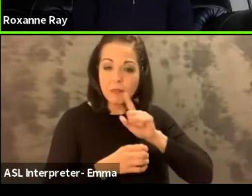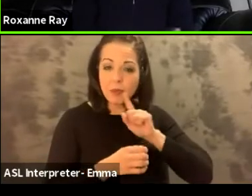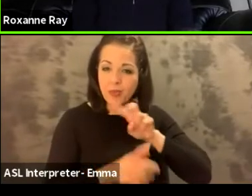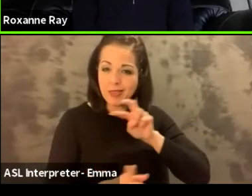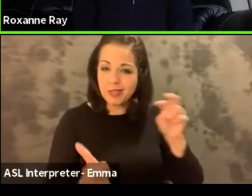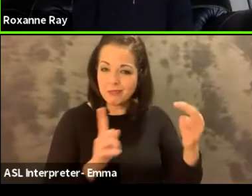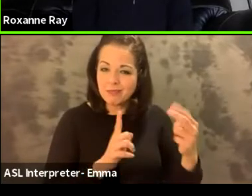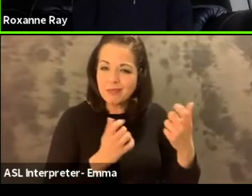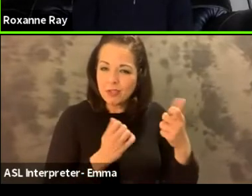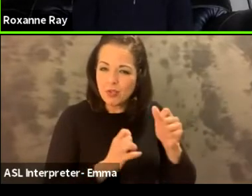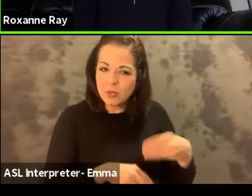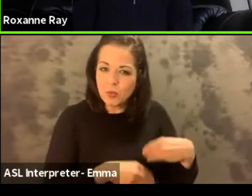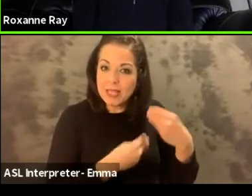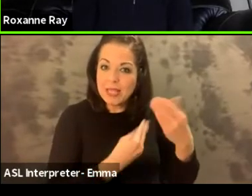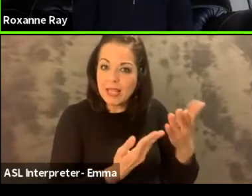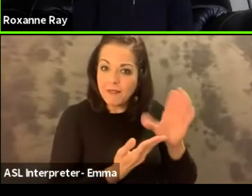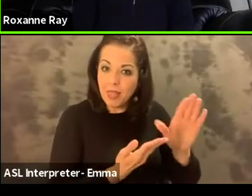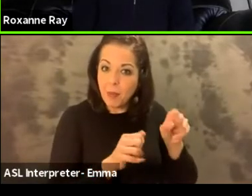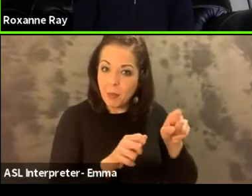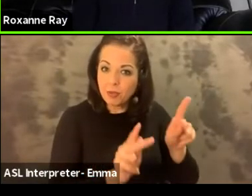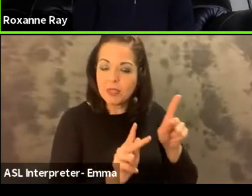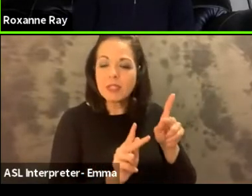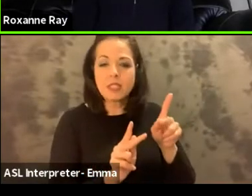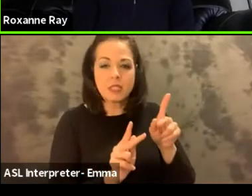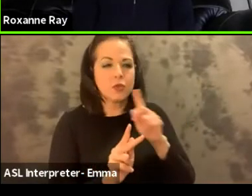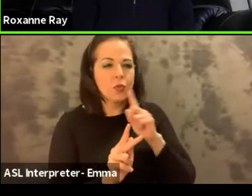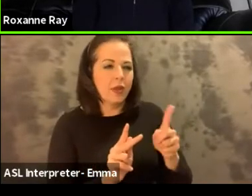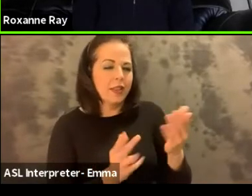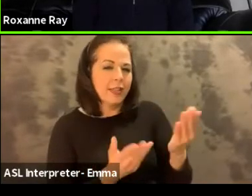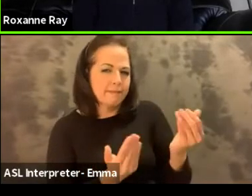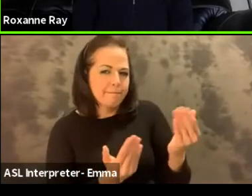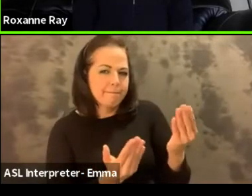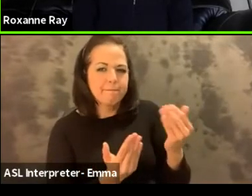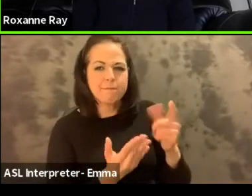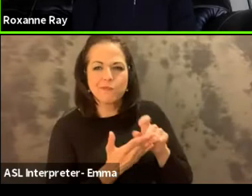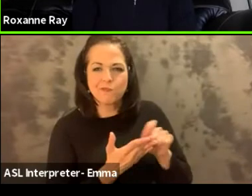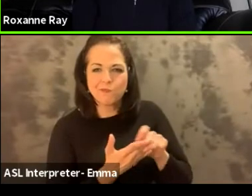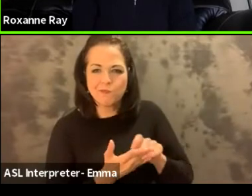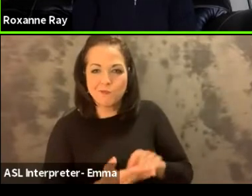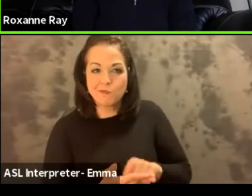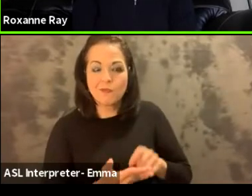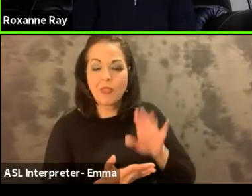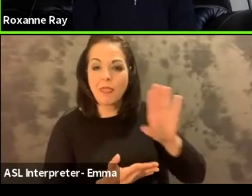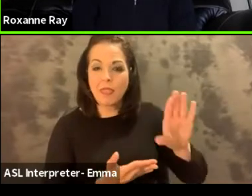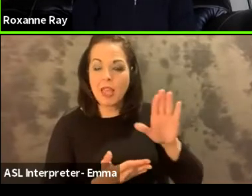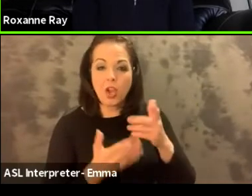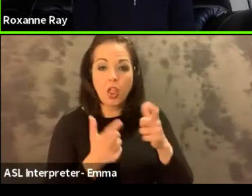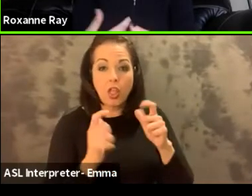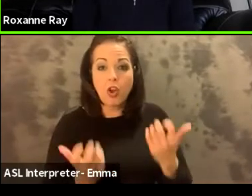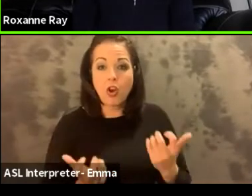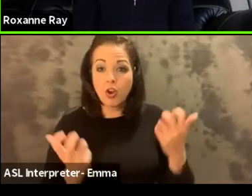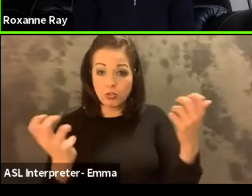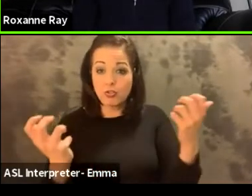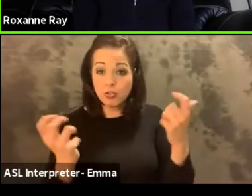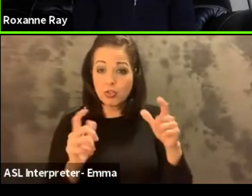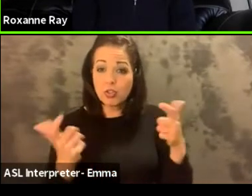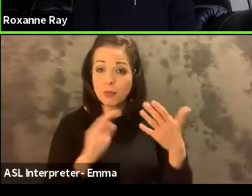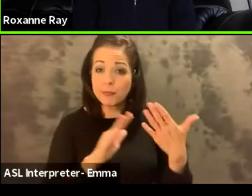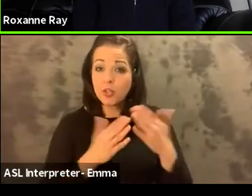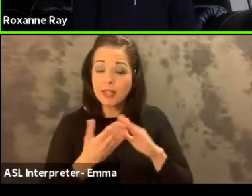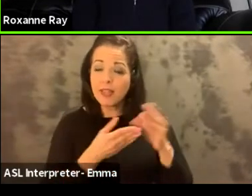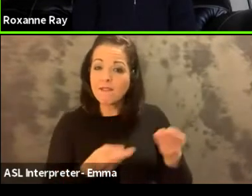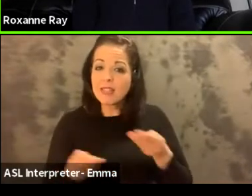to give them that opportunity to speak to their larger community and facilitating